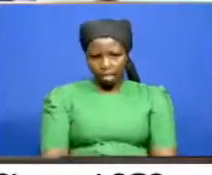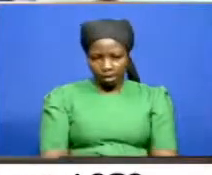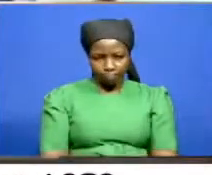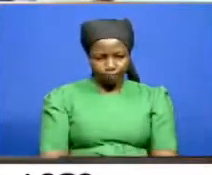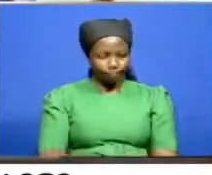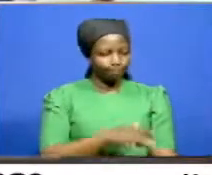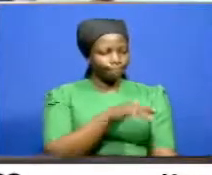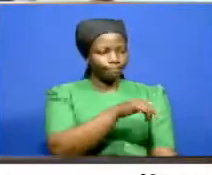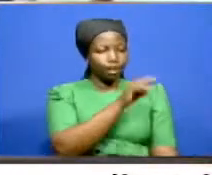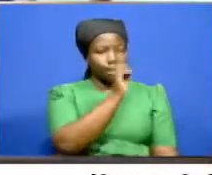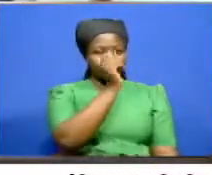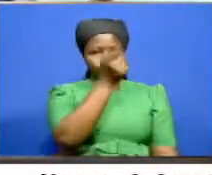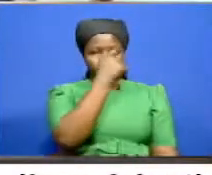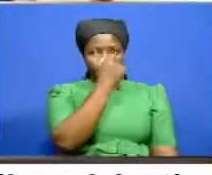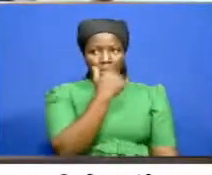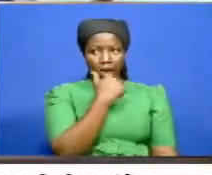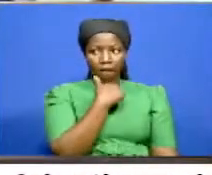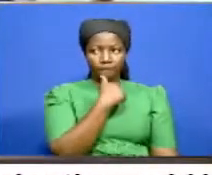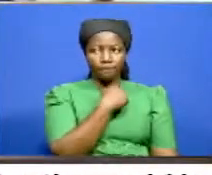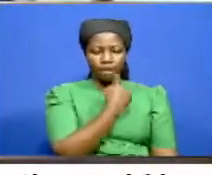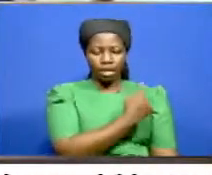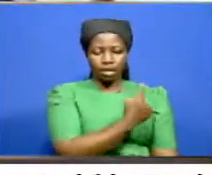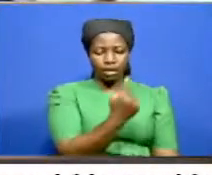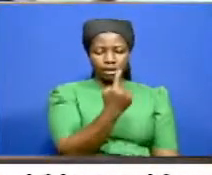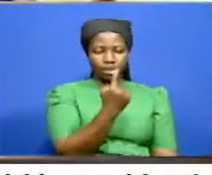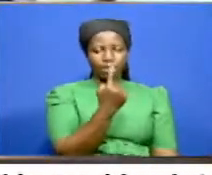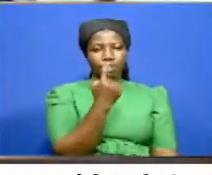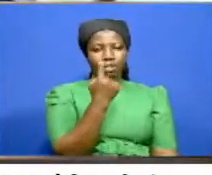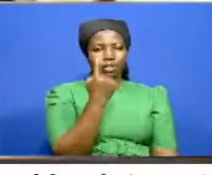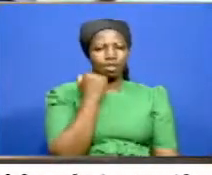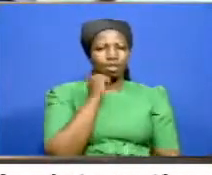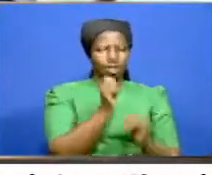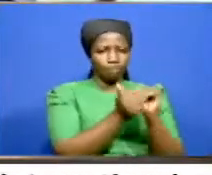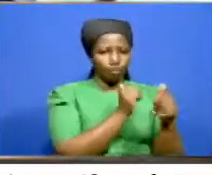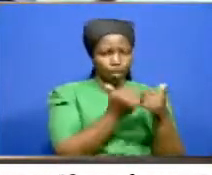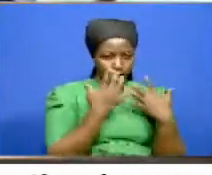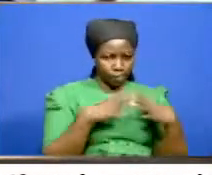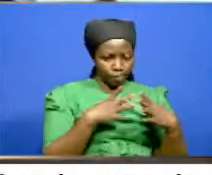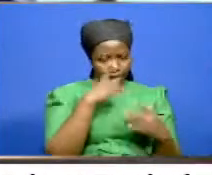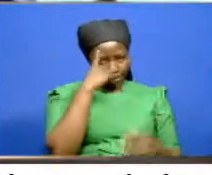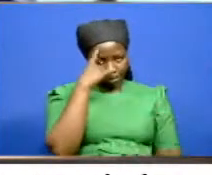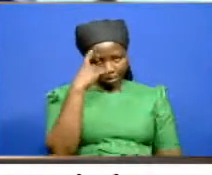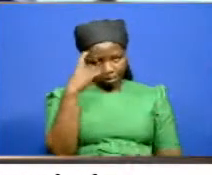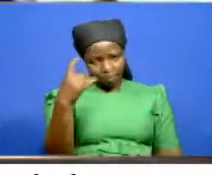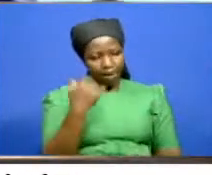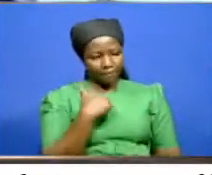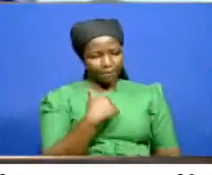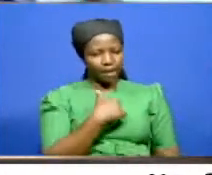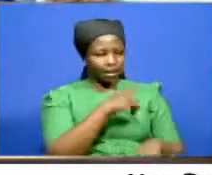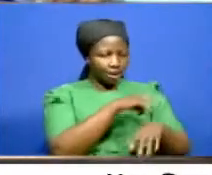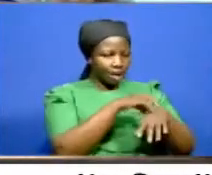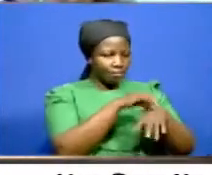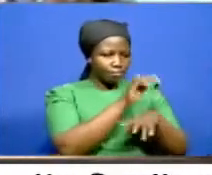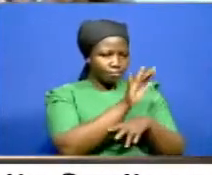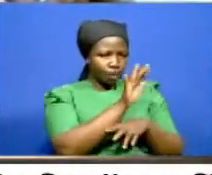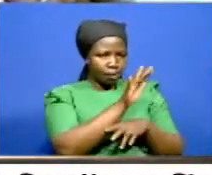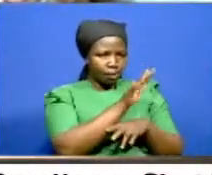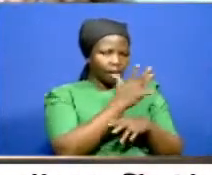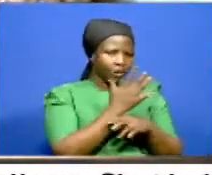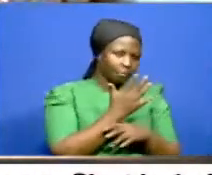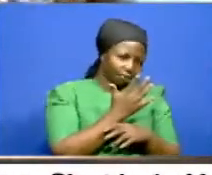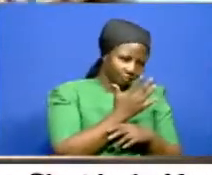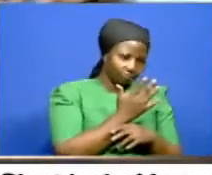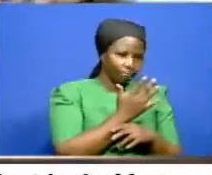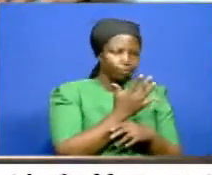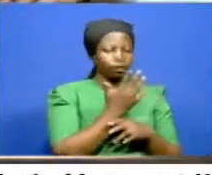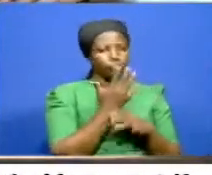Kenya we have, of course, every athlete's dream, once they're done playing professionally or once their time is over, we all know that an athlete